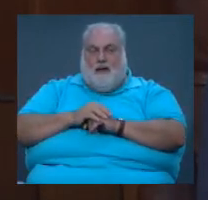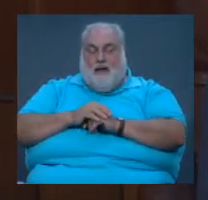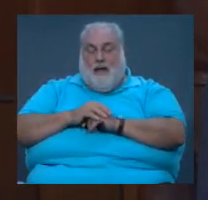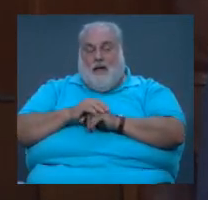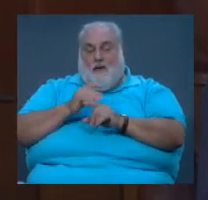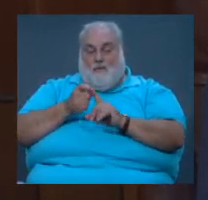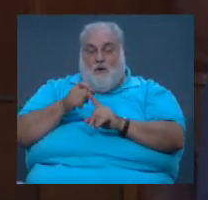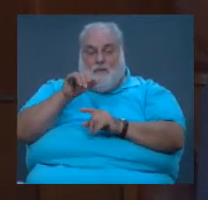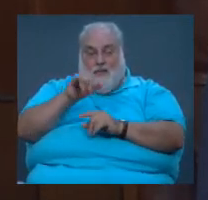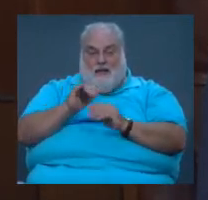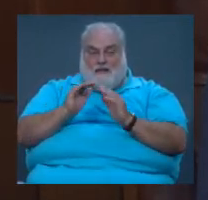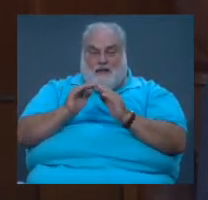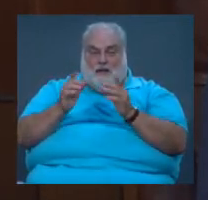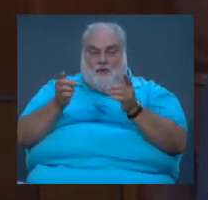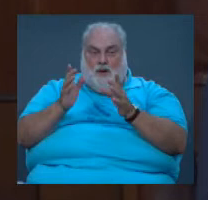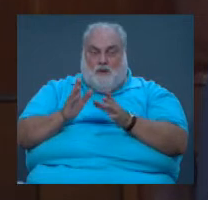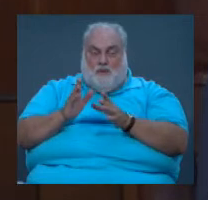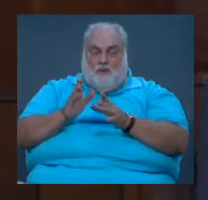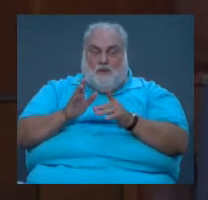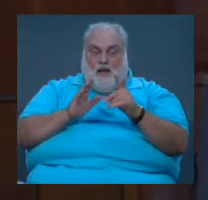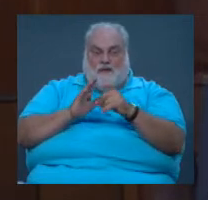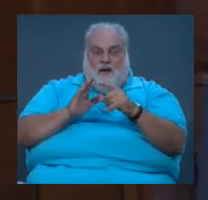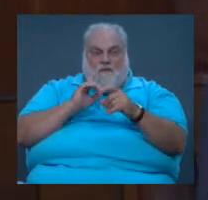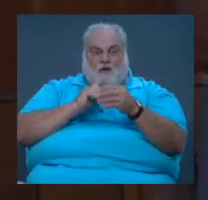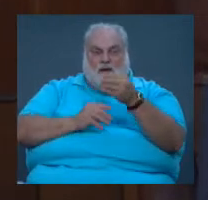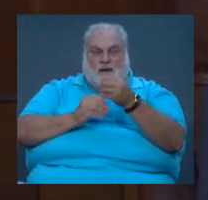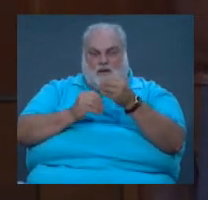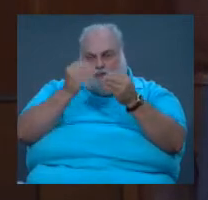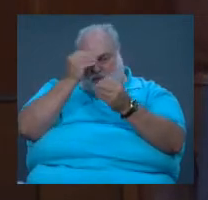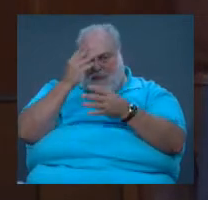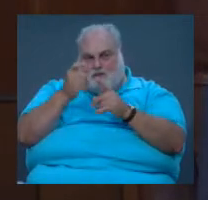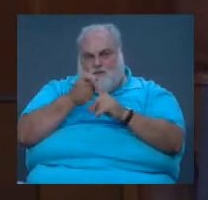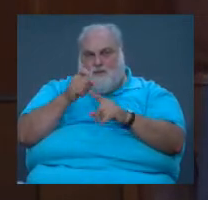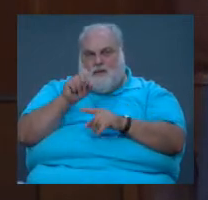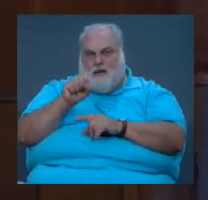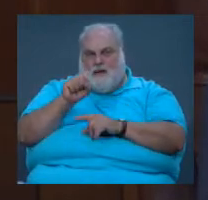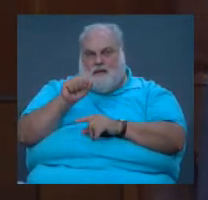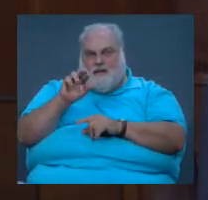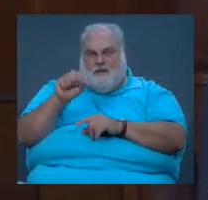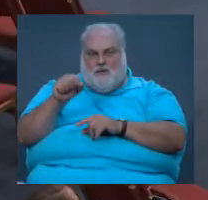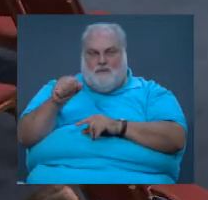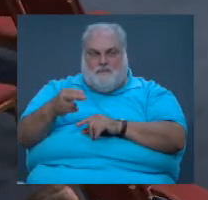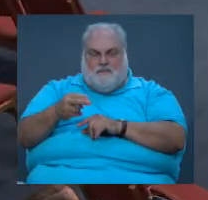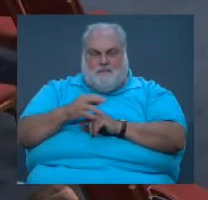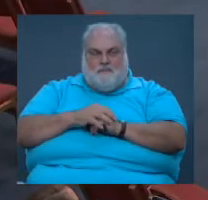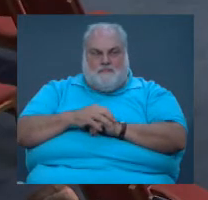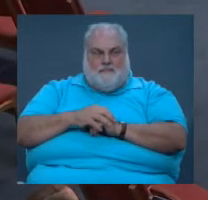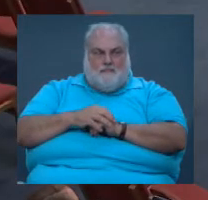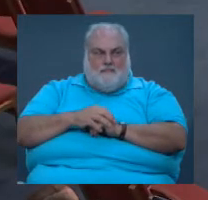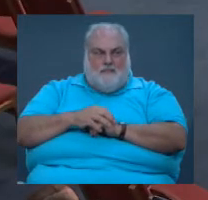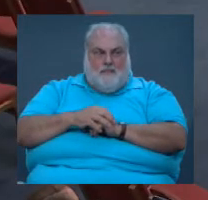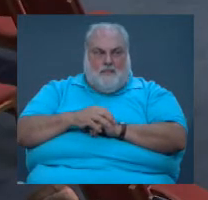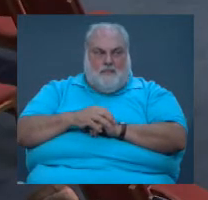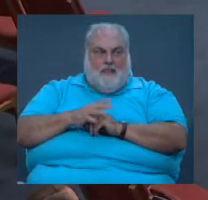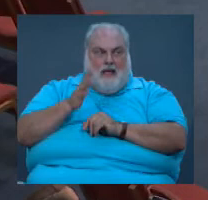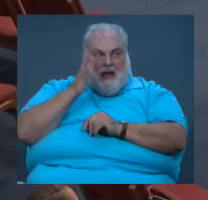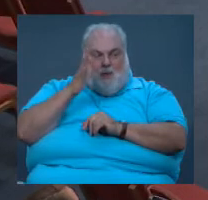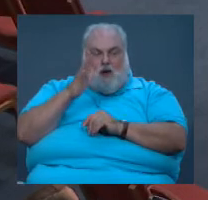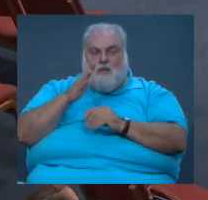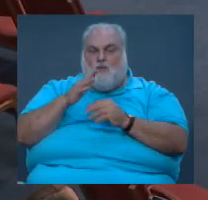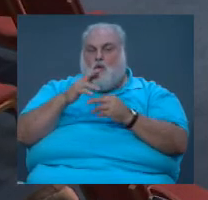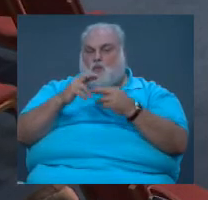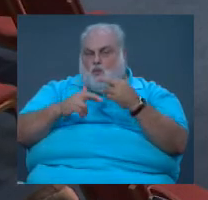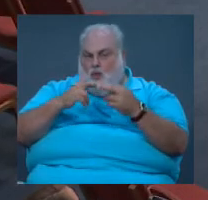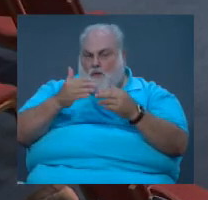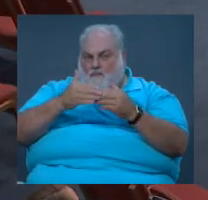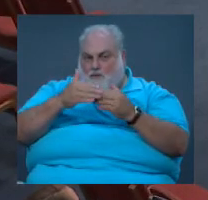that, City Director Adcock was asking for some additional information from Sarah. Can't get that from Sarah. I will provide the roll forward of the